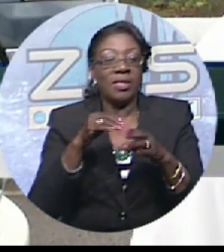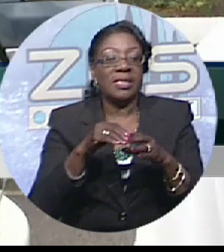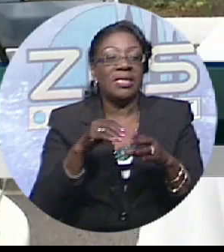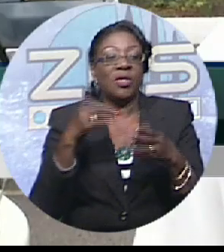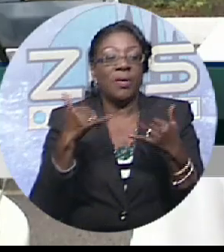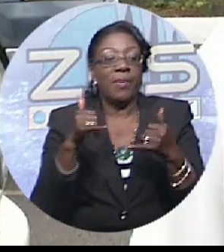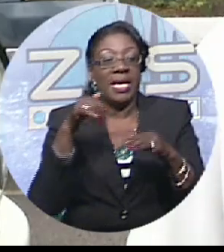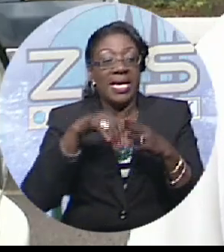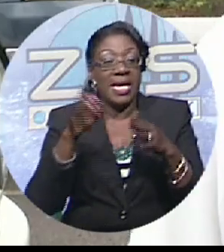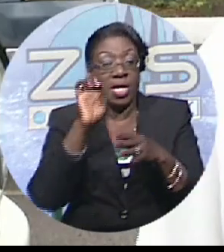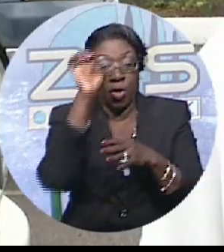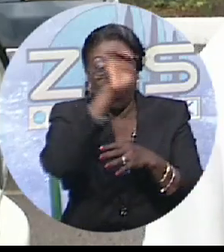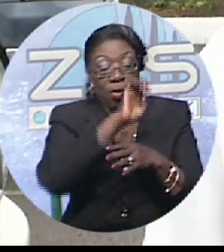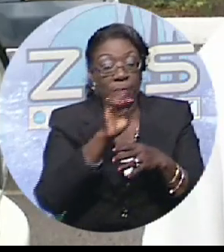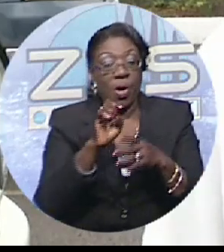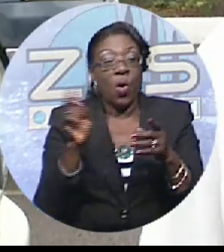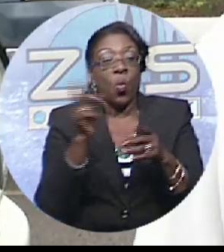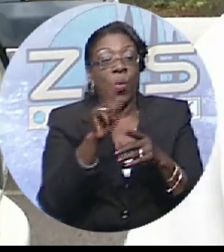playing in France.